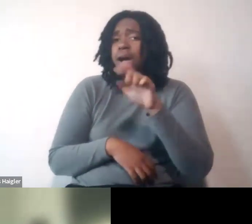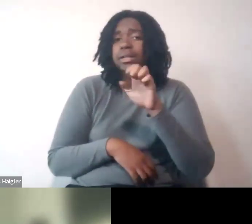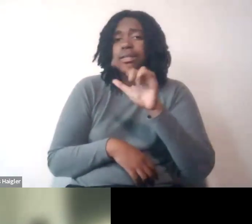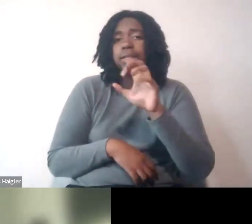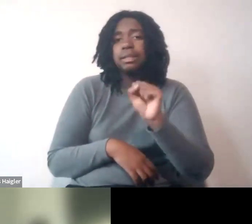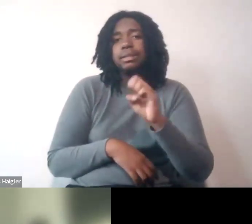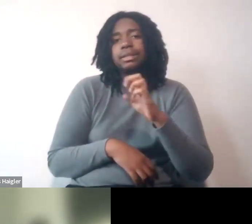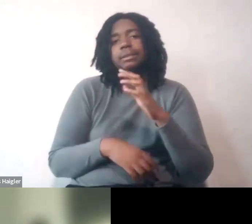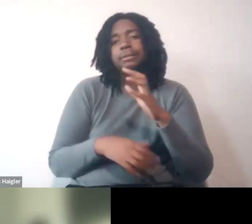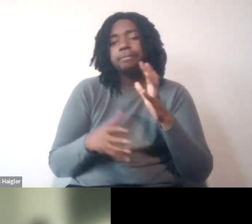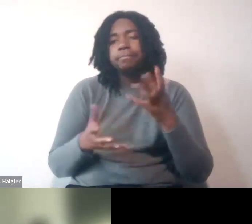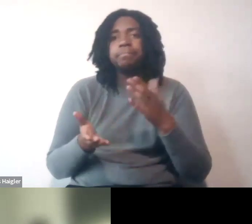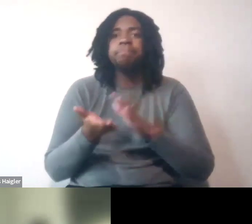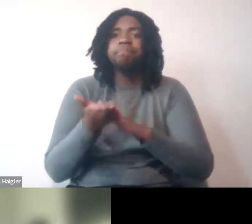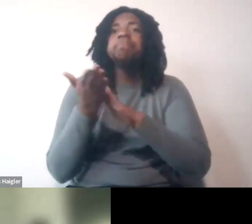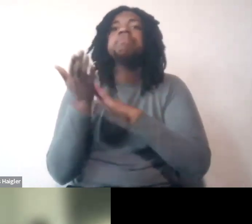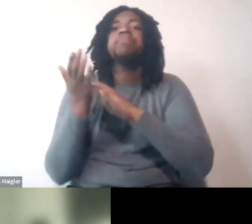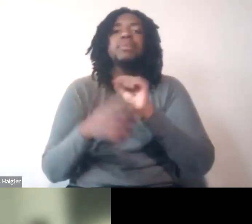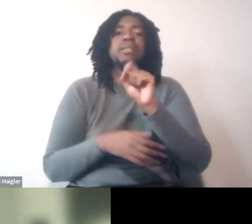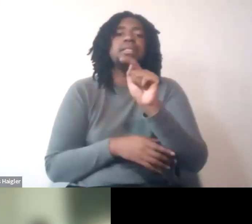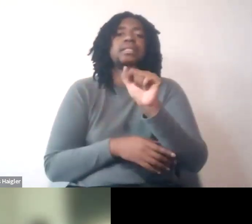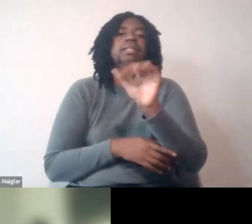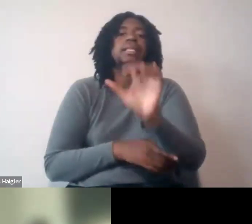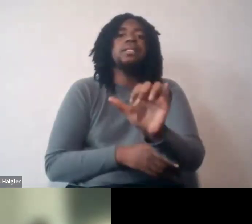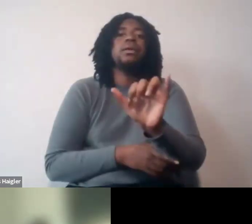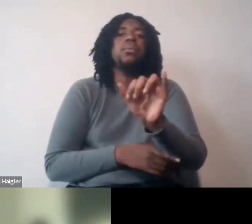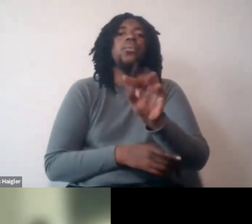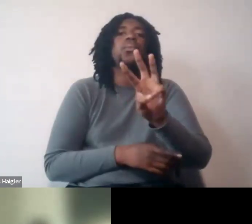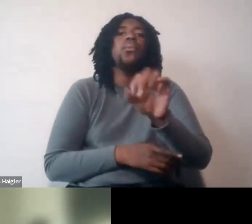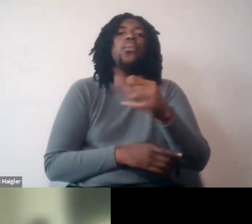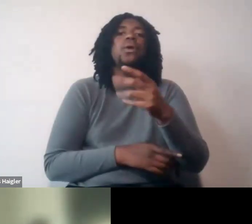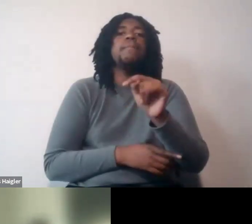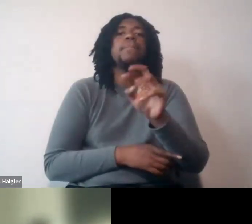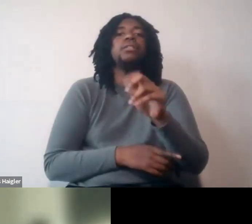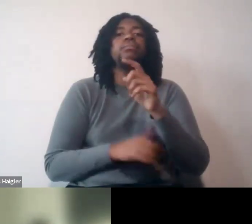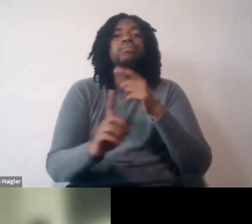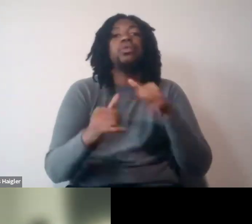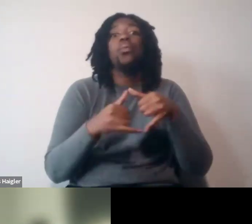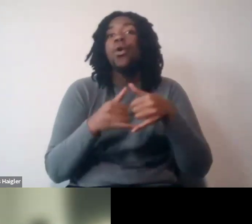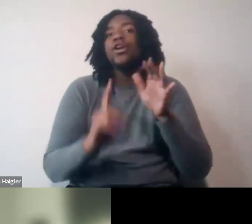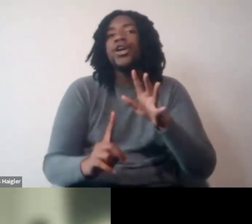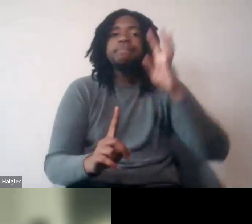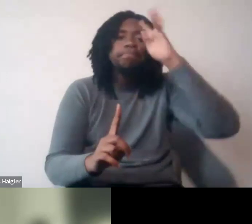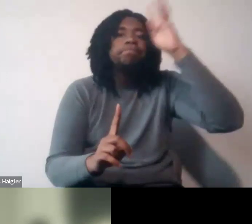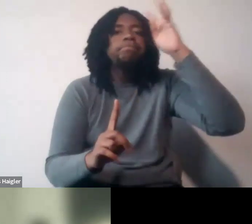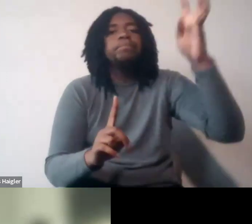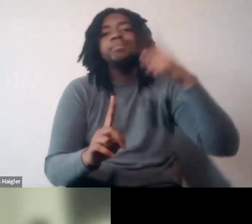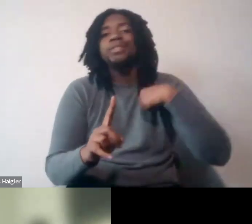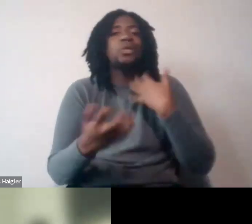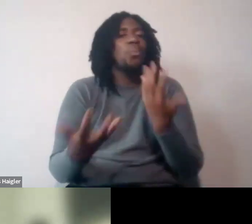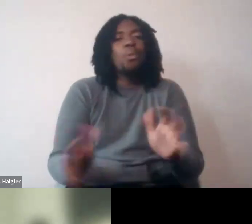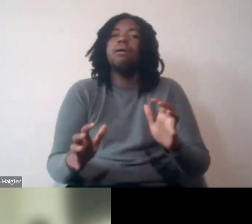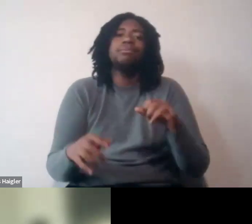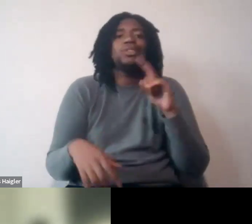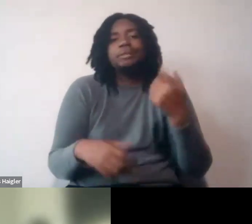shout out to Stacy Whitman, who really thought about this award initially. She didn't want to just give the